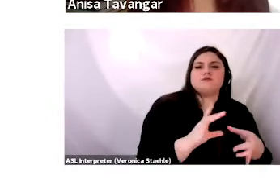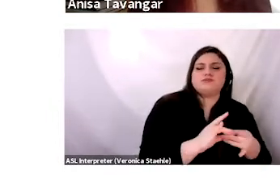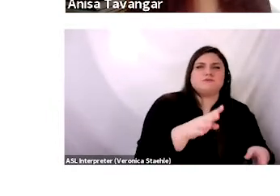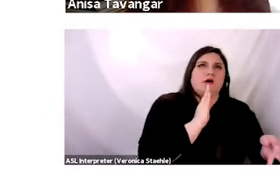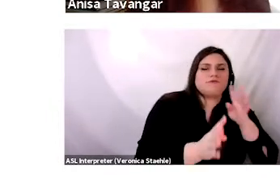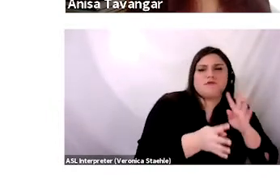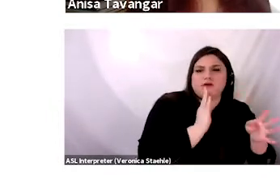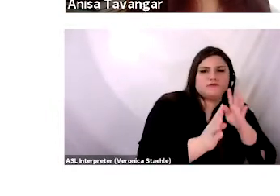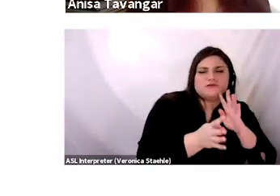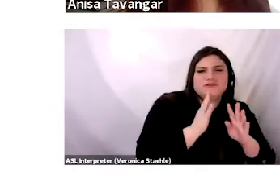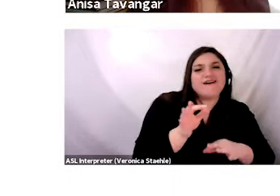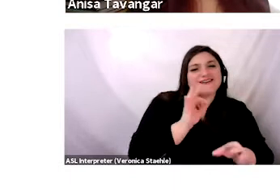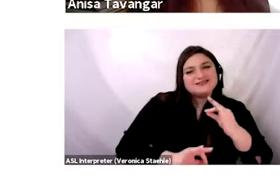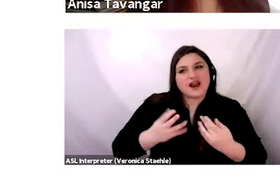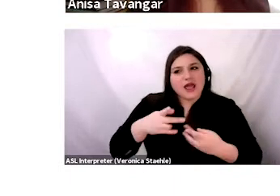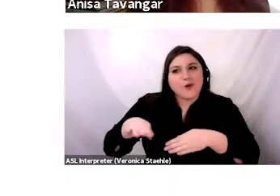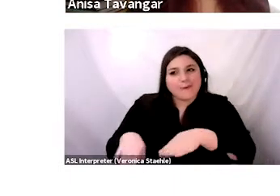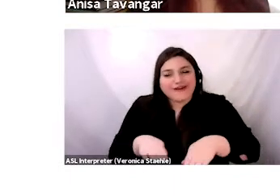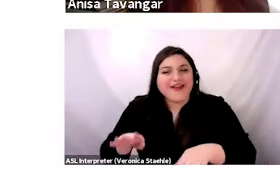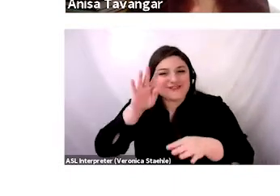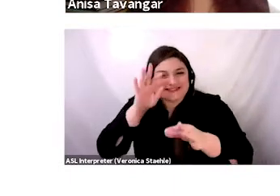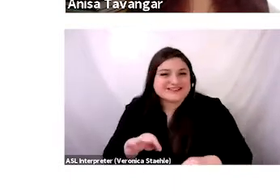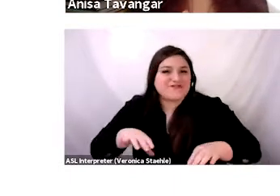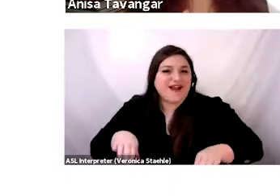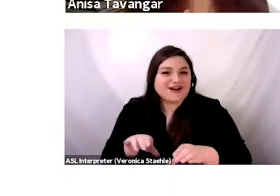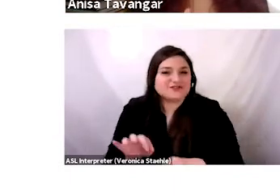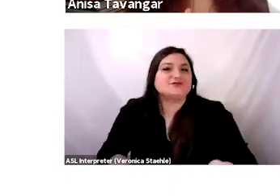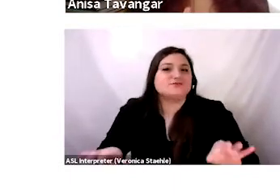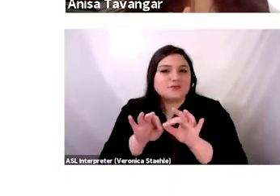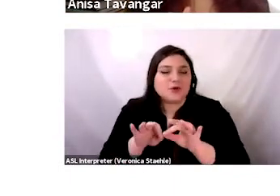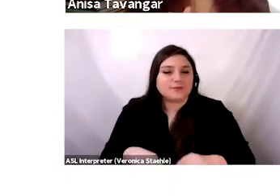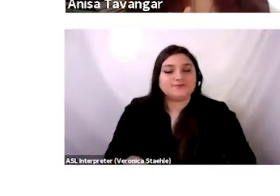action. In a